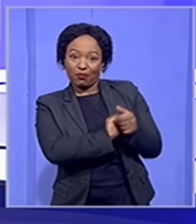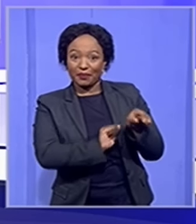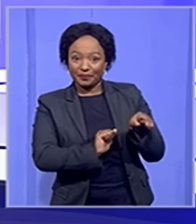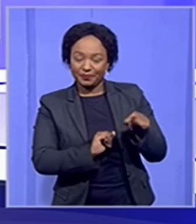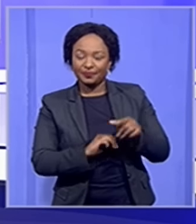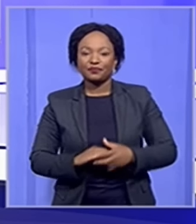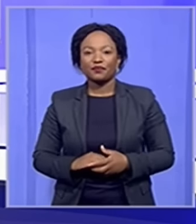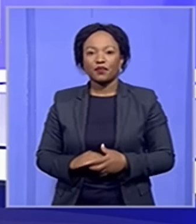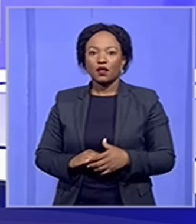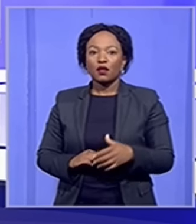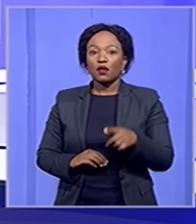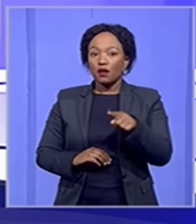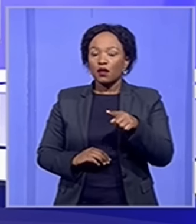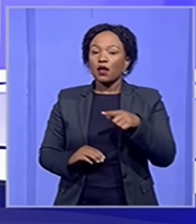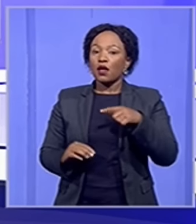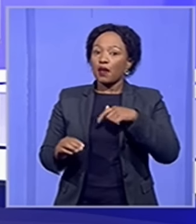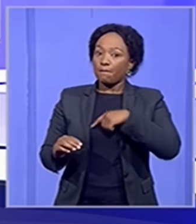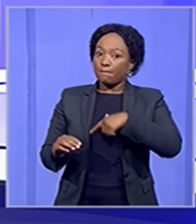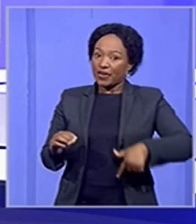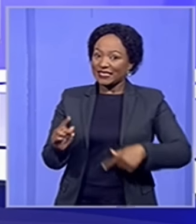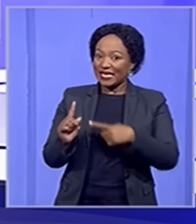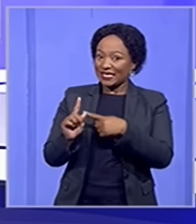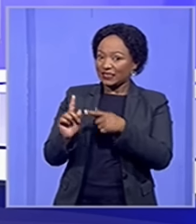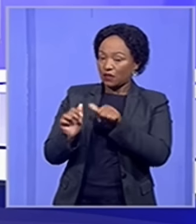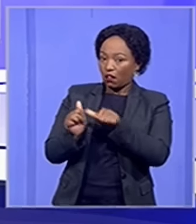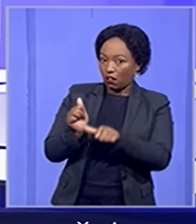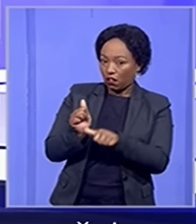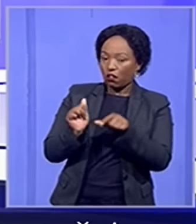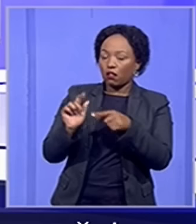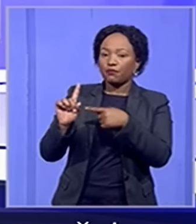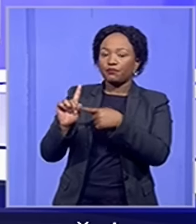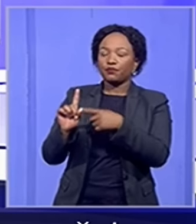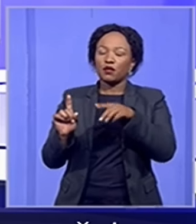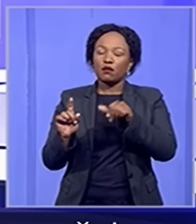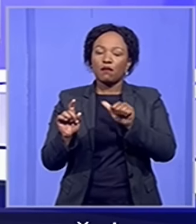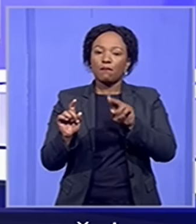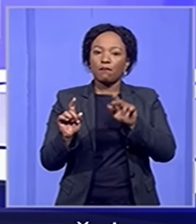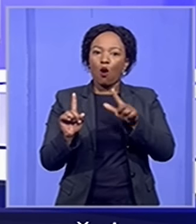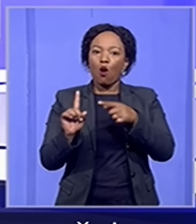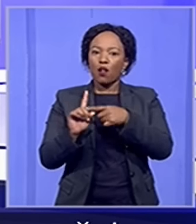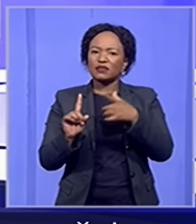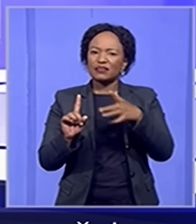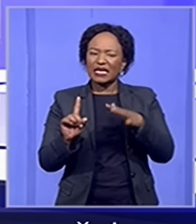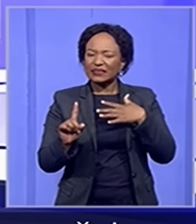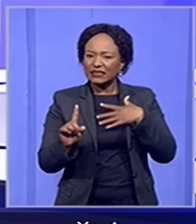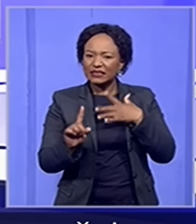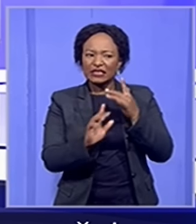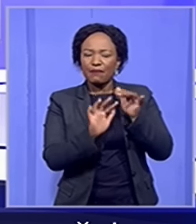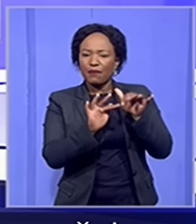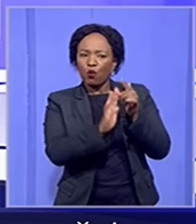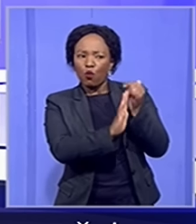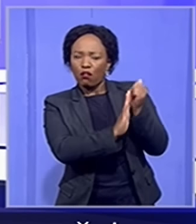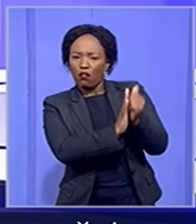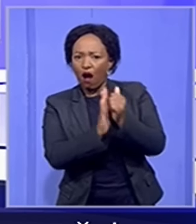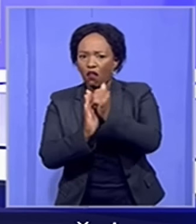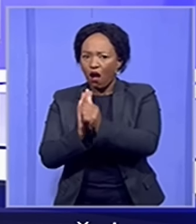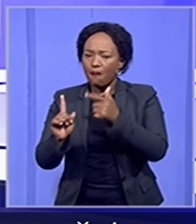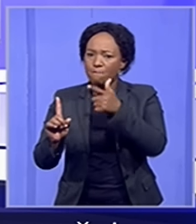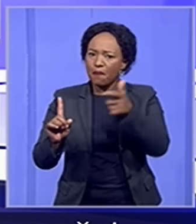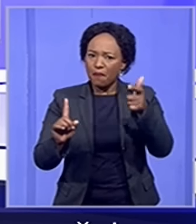wa nakwana Paul Mashatile o swantšha dipolao tša maphodisa le go hlasela le go eka mmušo. O boletše